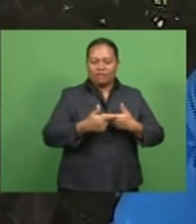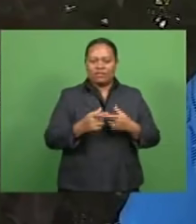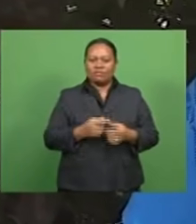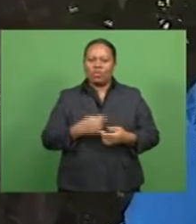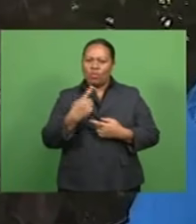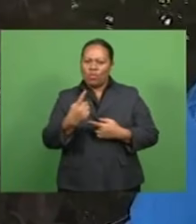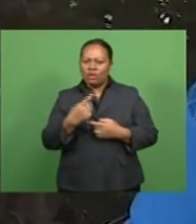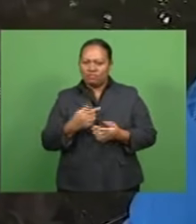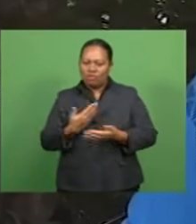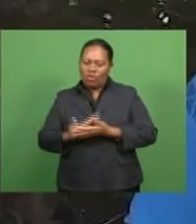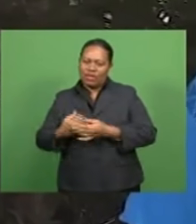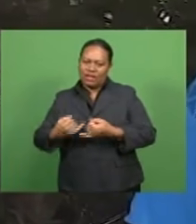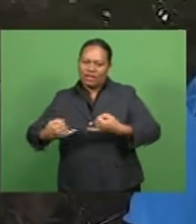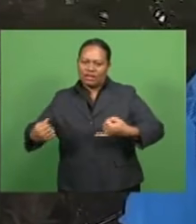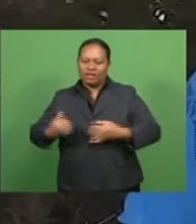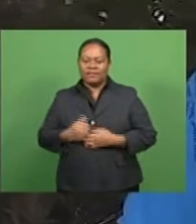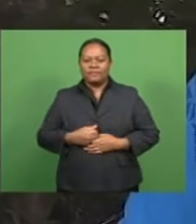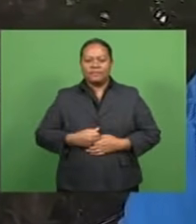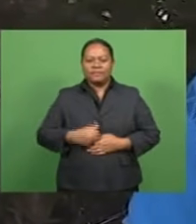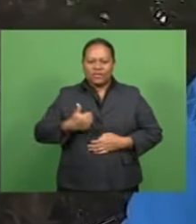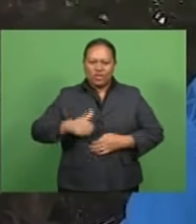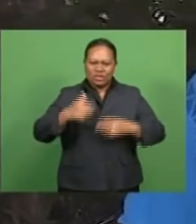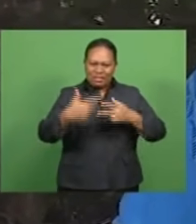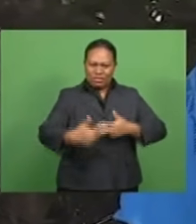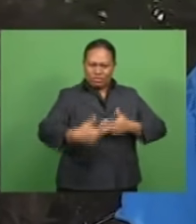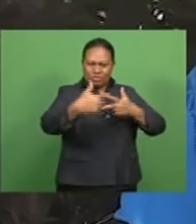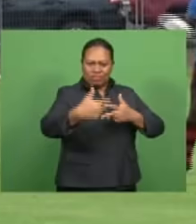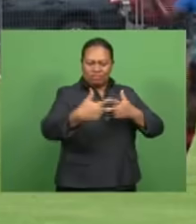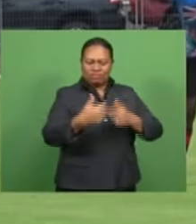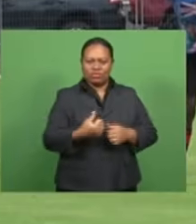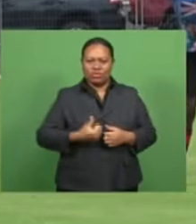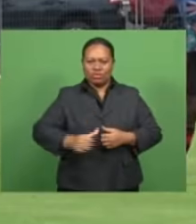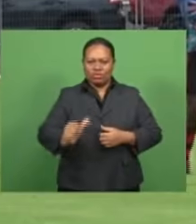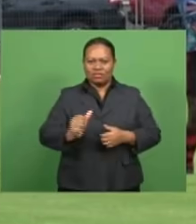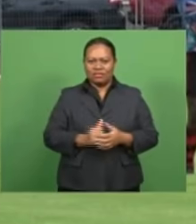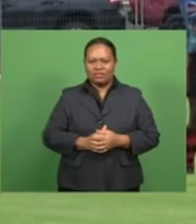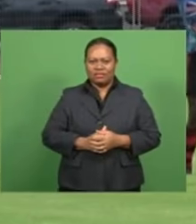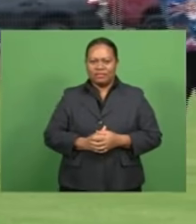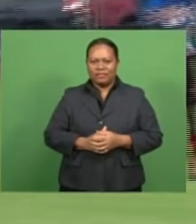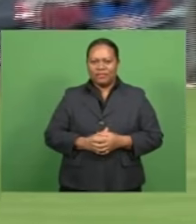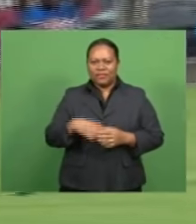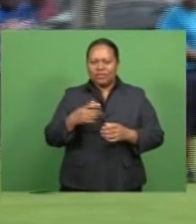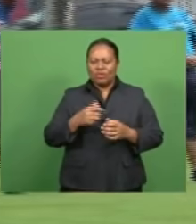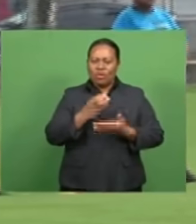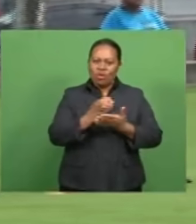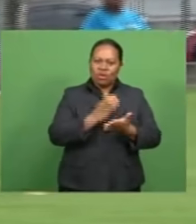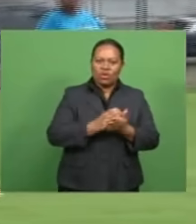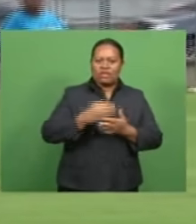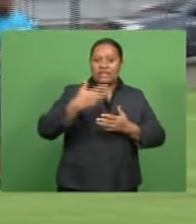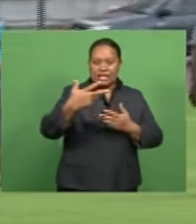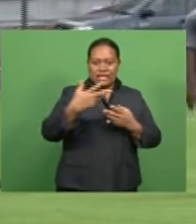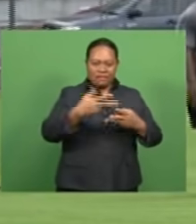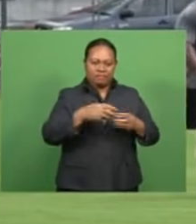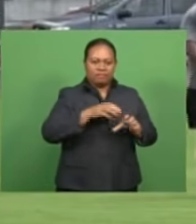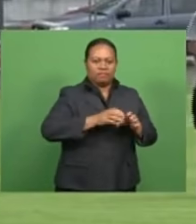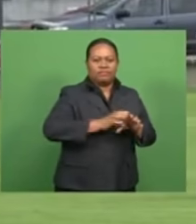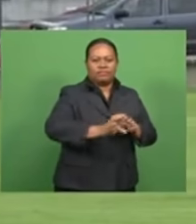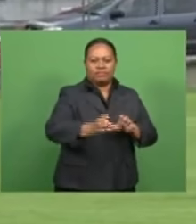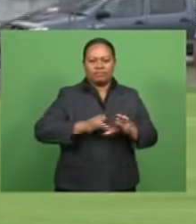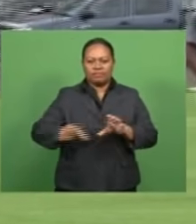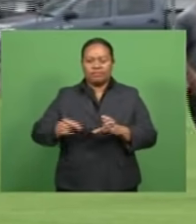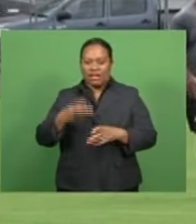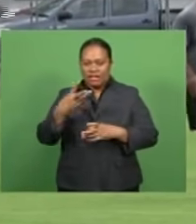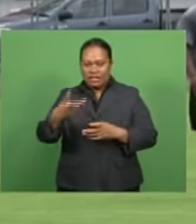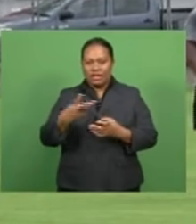online. And we're using the Zoom platform for that. In all our courses, it's divided into three parts. It's normally